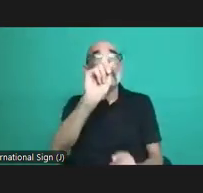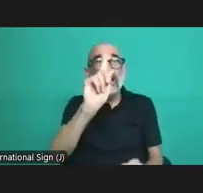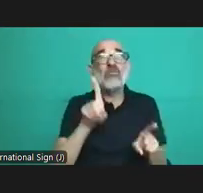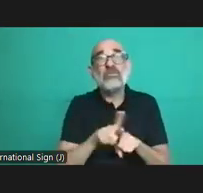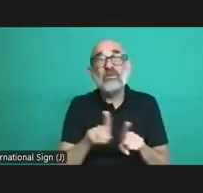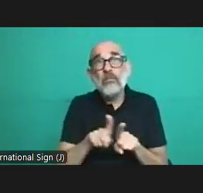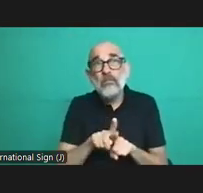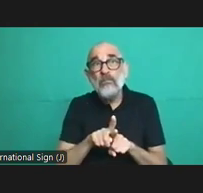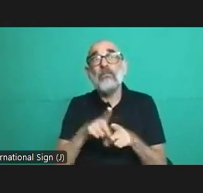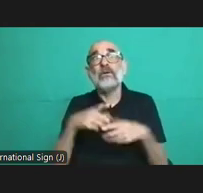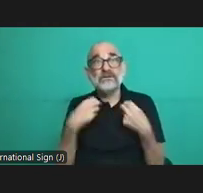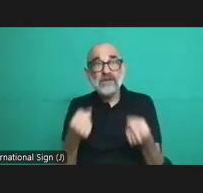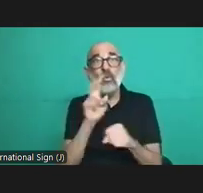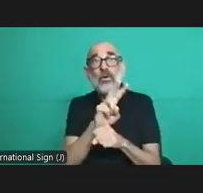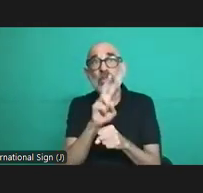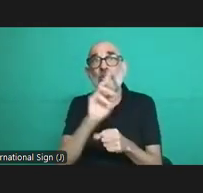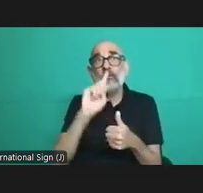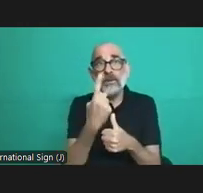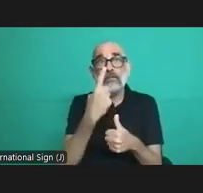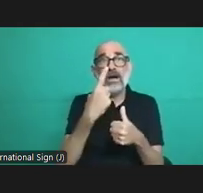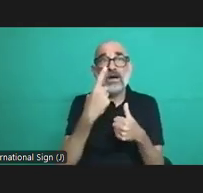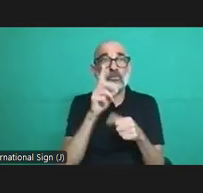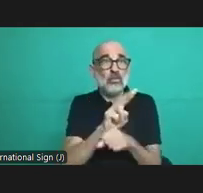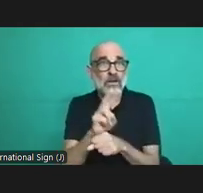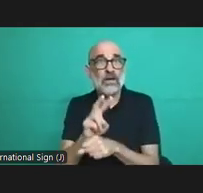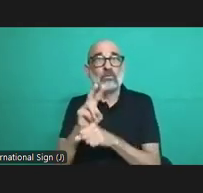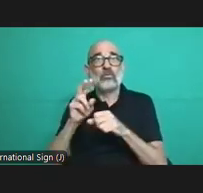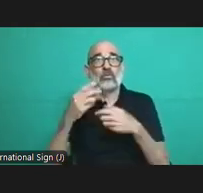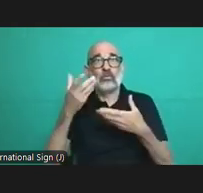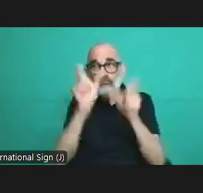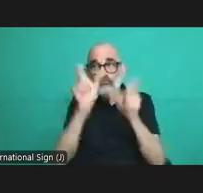those 2 areas in particular because it will form the foundation for being able to